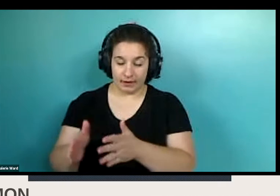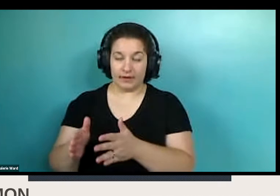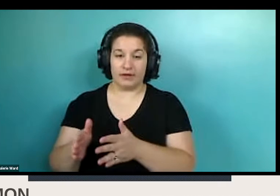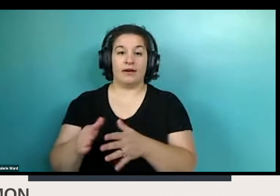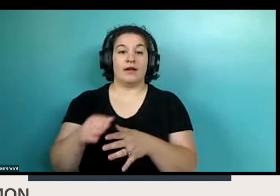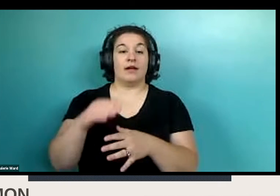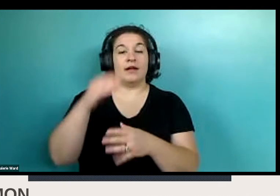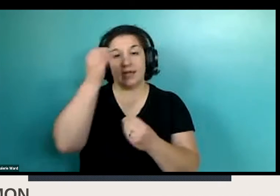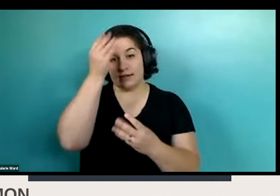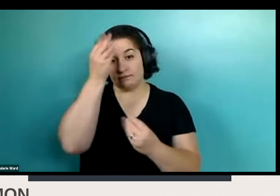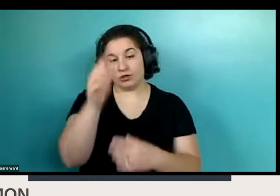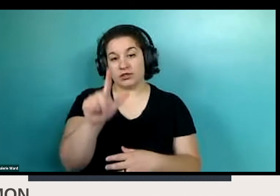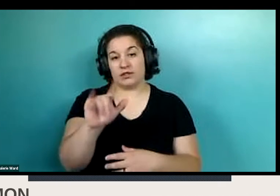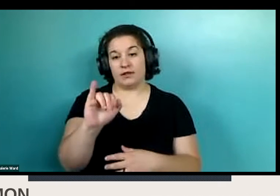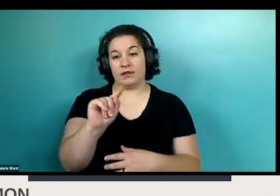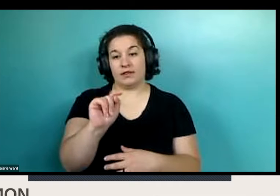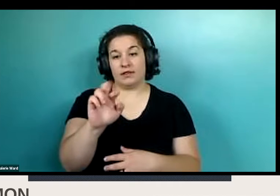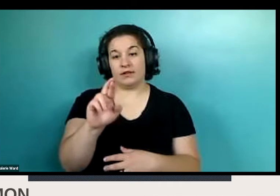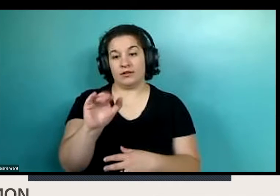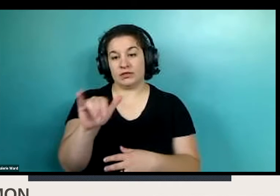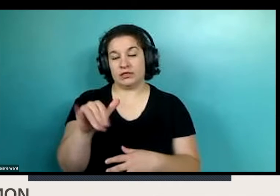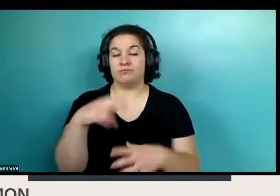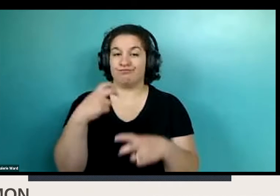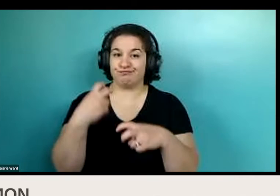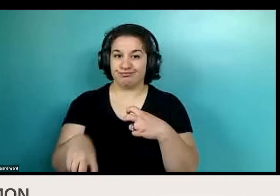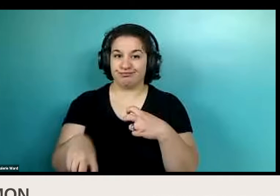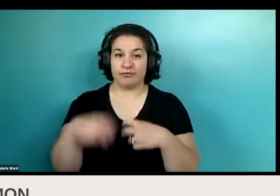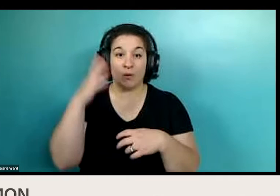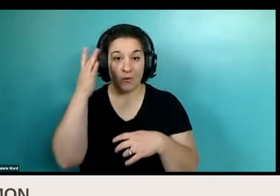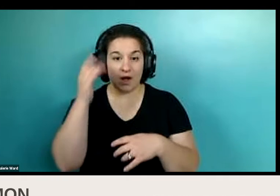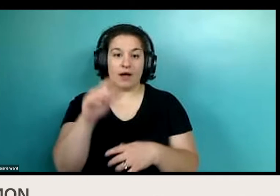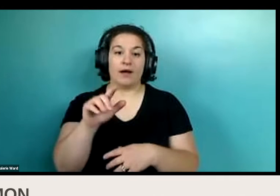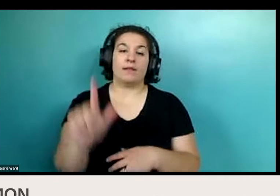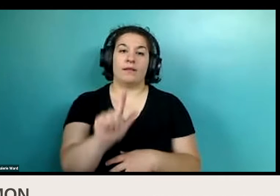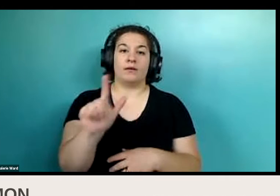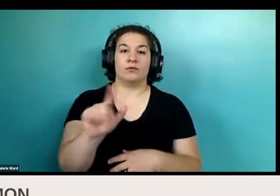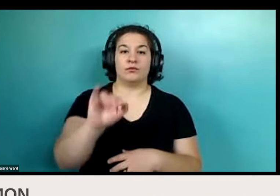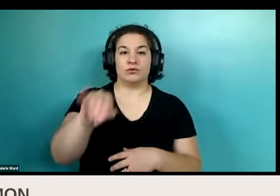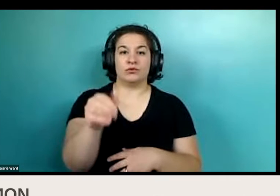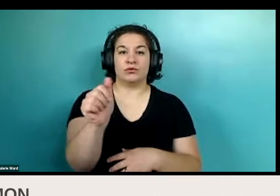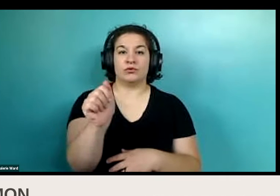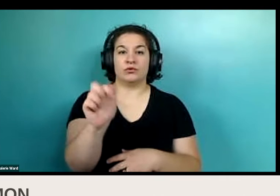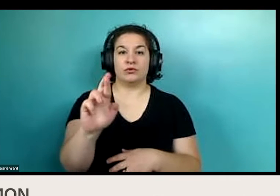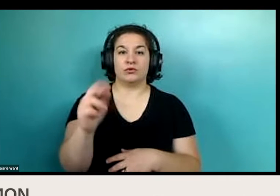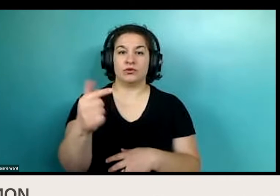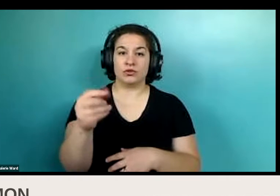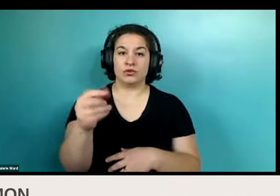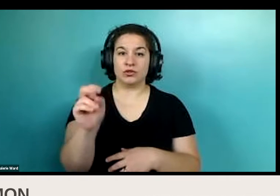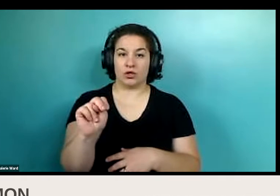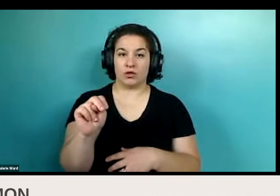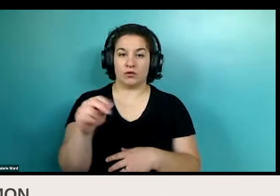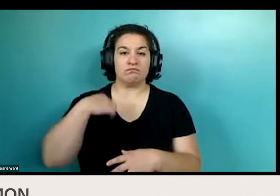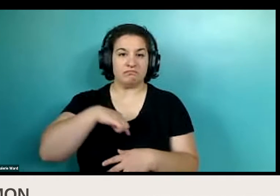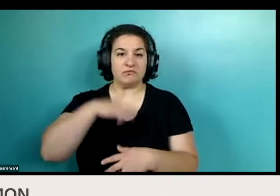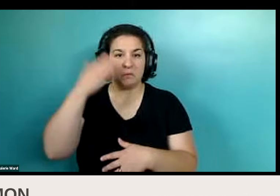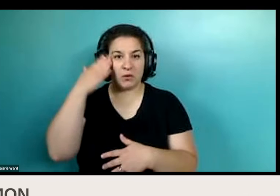that is library jargon. Now, we know that this was already brought up in a past presentation earlier today, but it